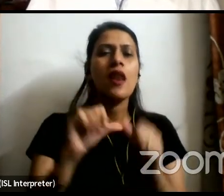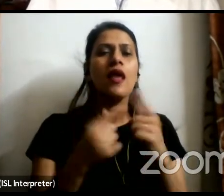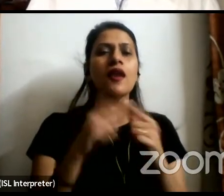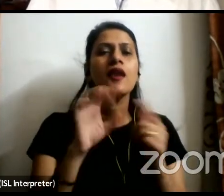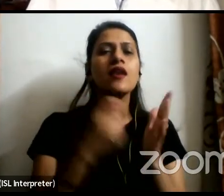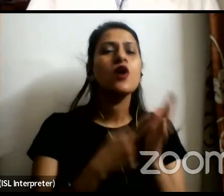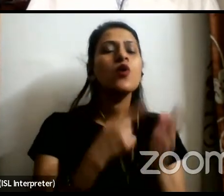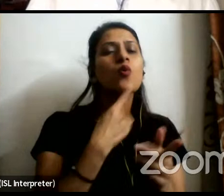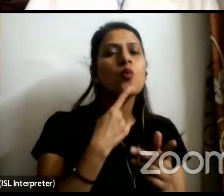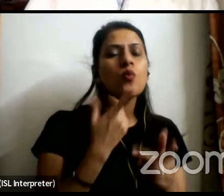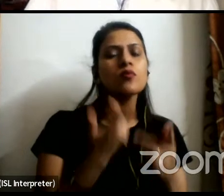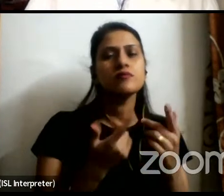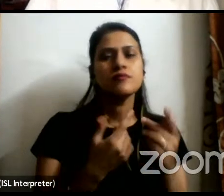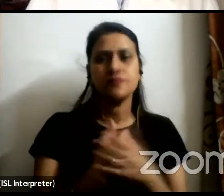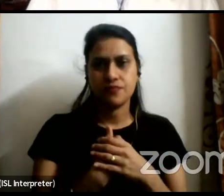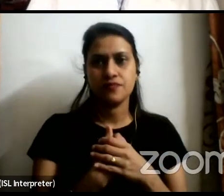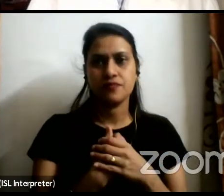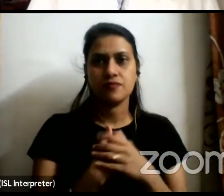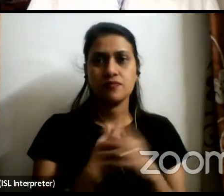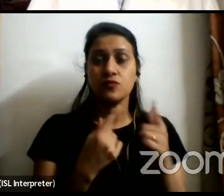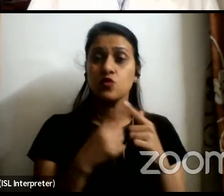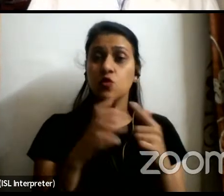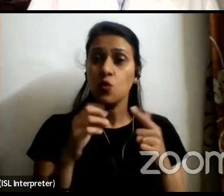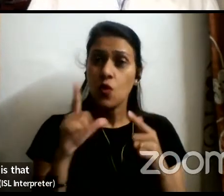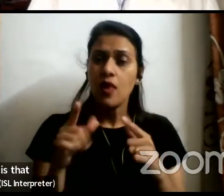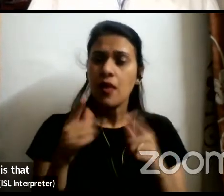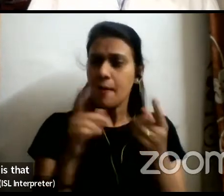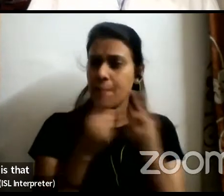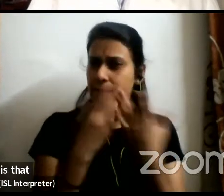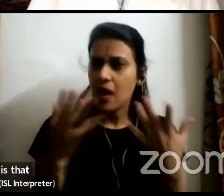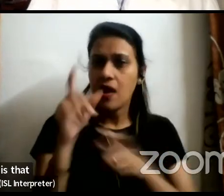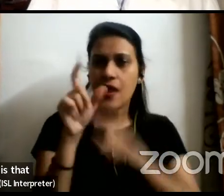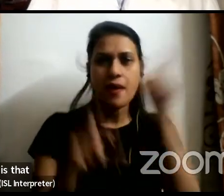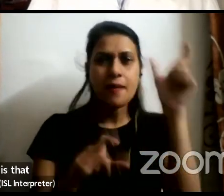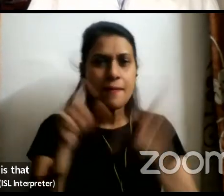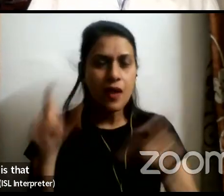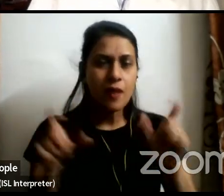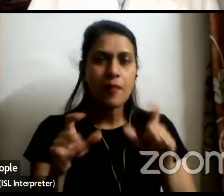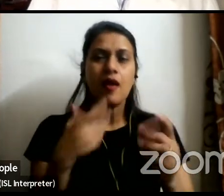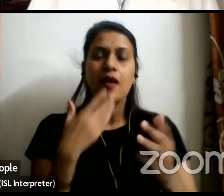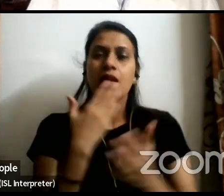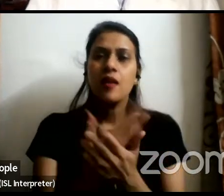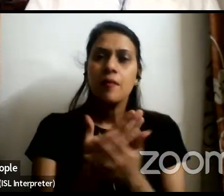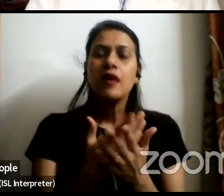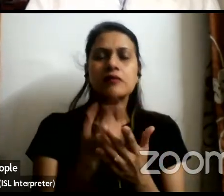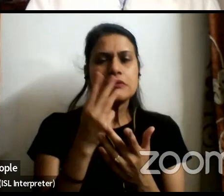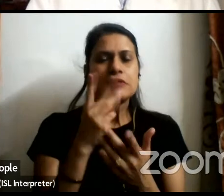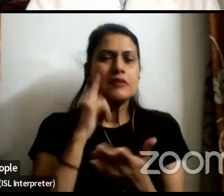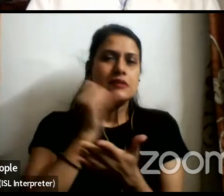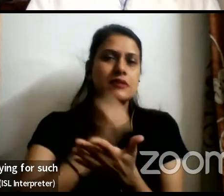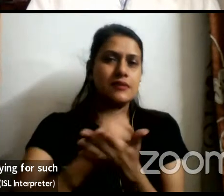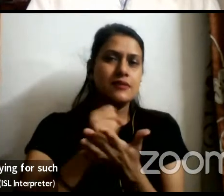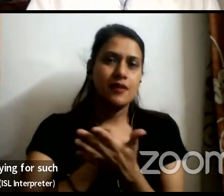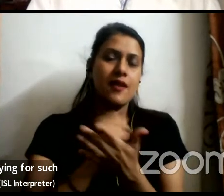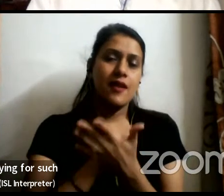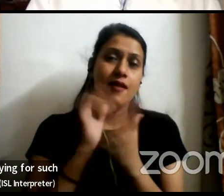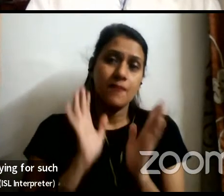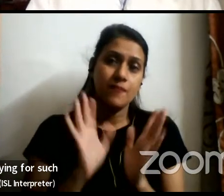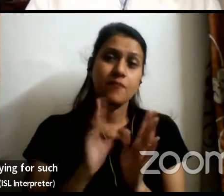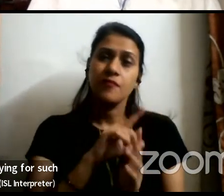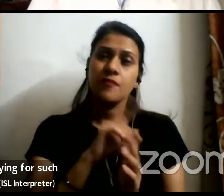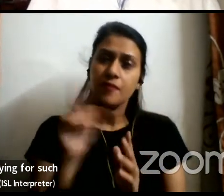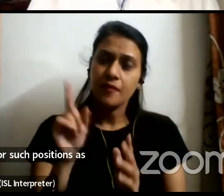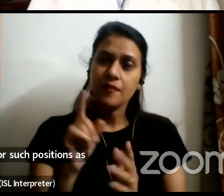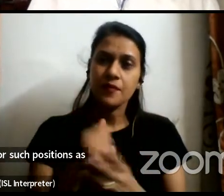is that there aren't too many people applying for such positions as well. So because, and this perhaps